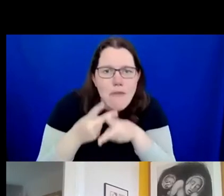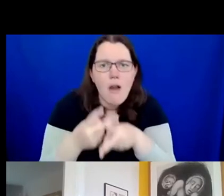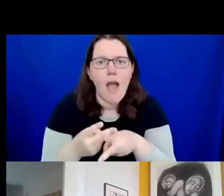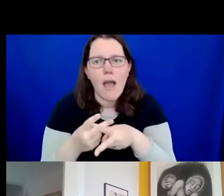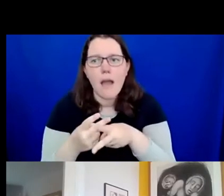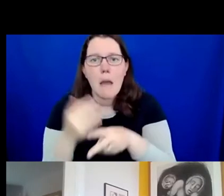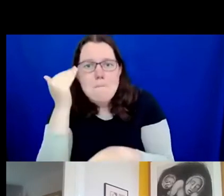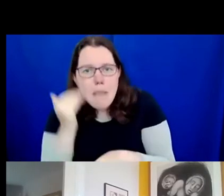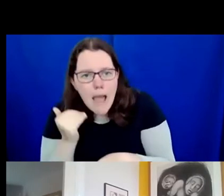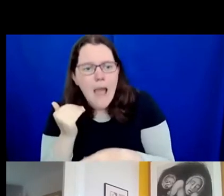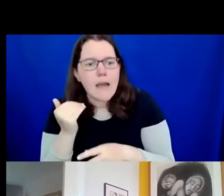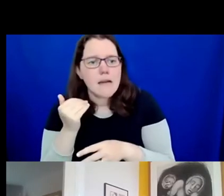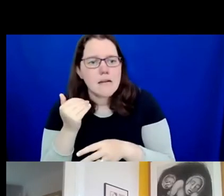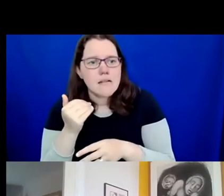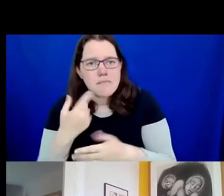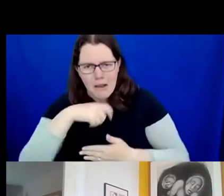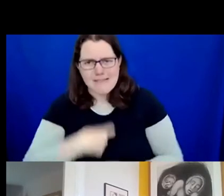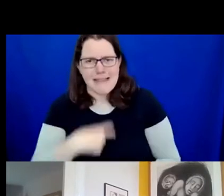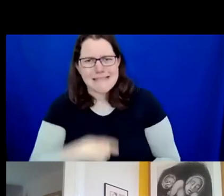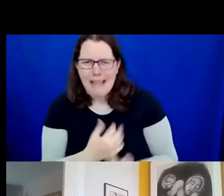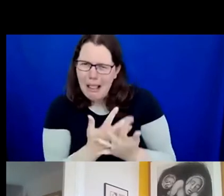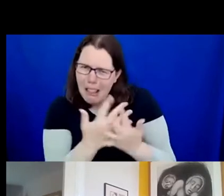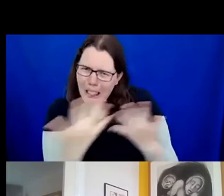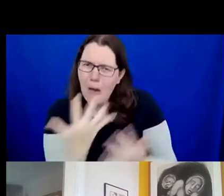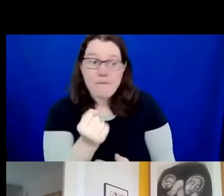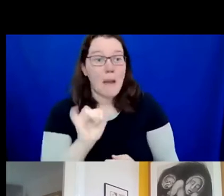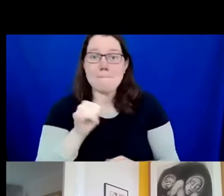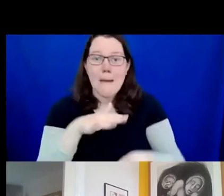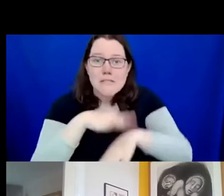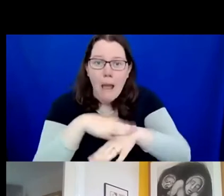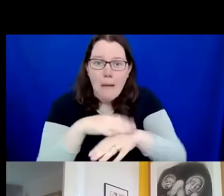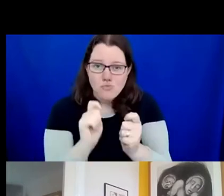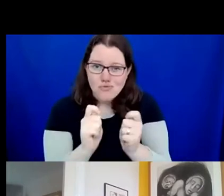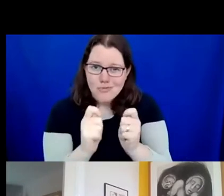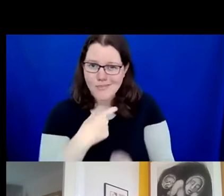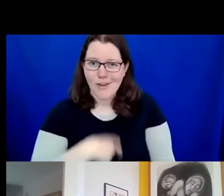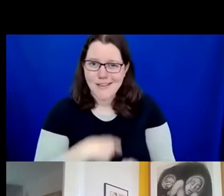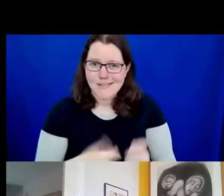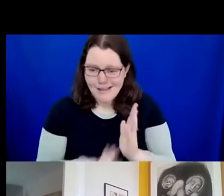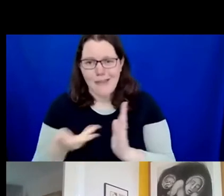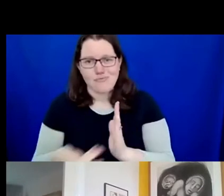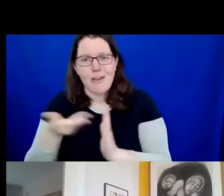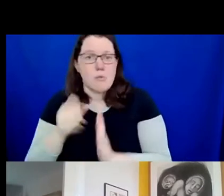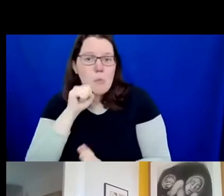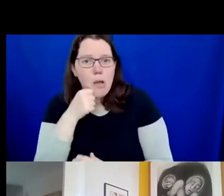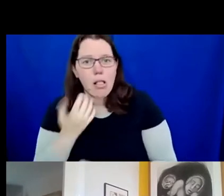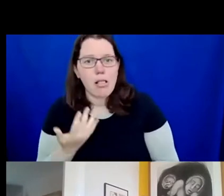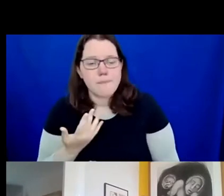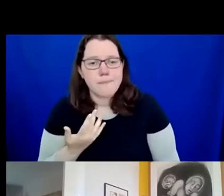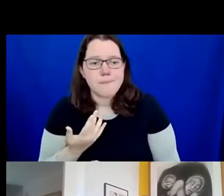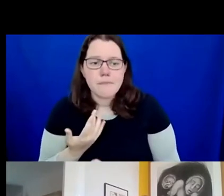will change over time. The programme demonstrated that when you're truly committed to institutional